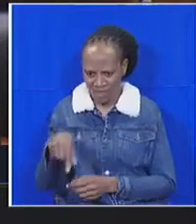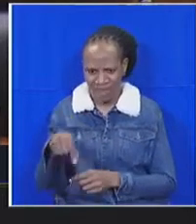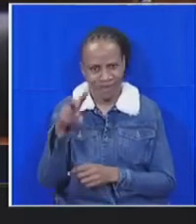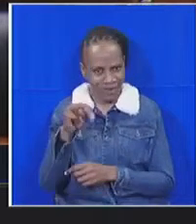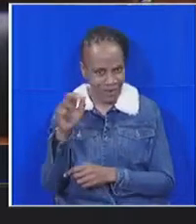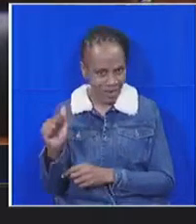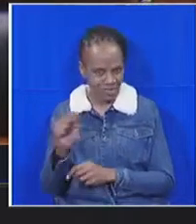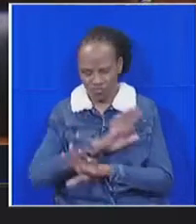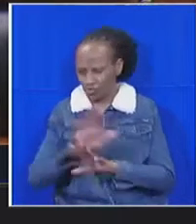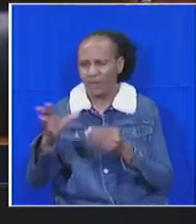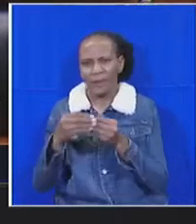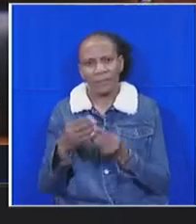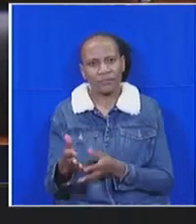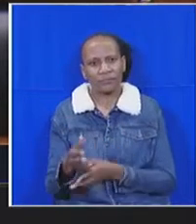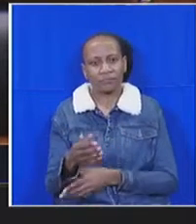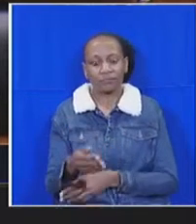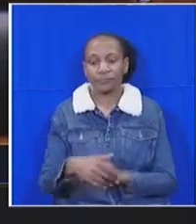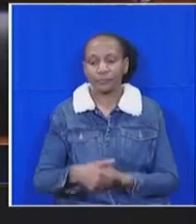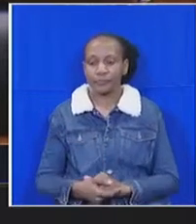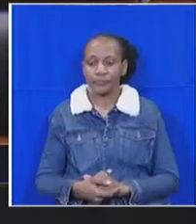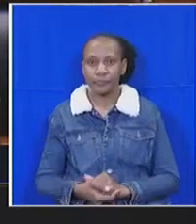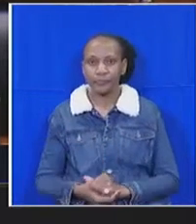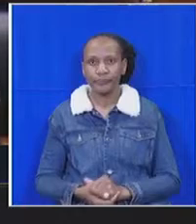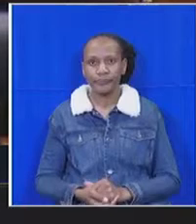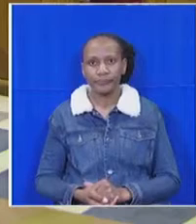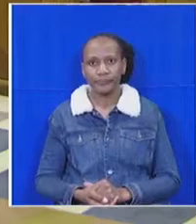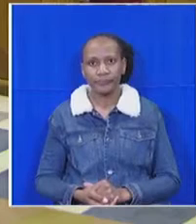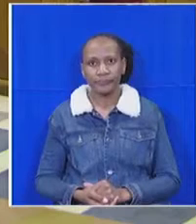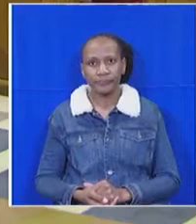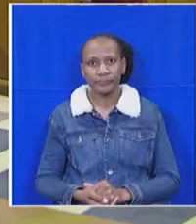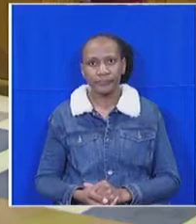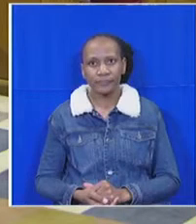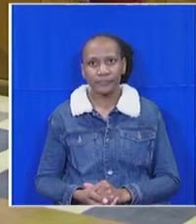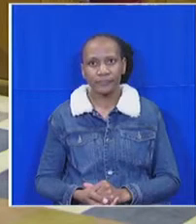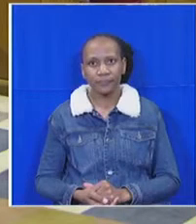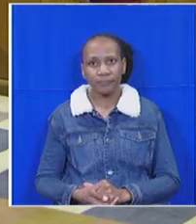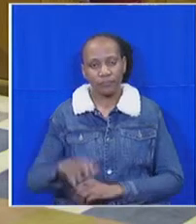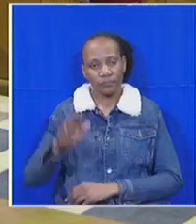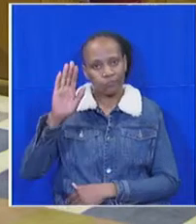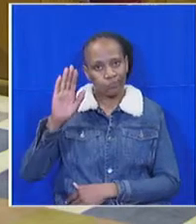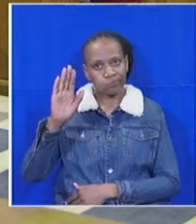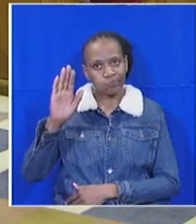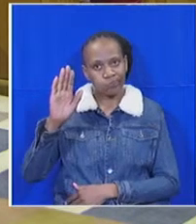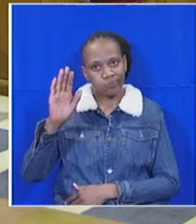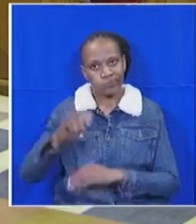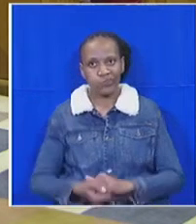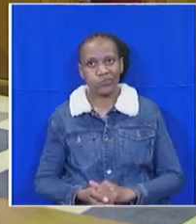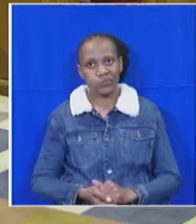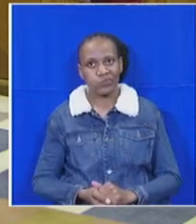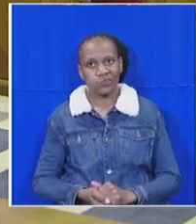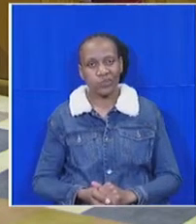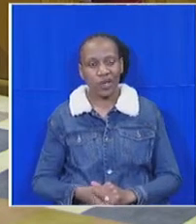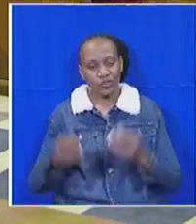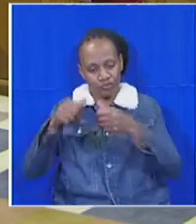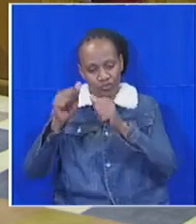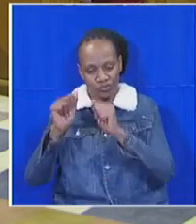Malema, I'll come to you, Chief Whip. I've No, not recognized you. Honorable Chair, the investigation is not